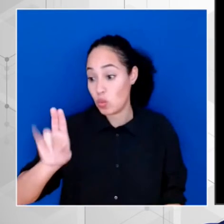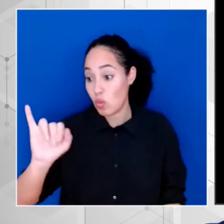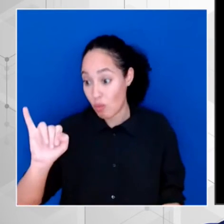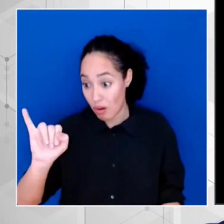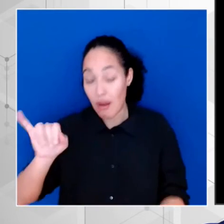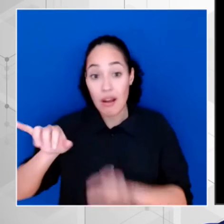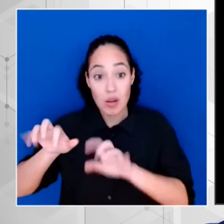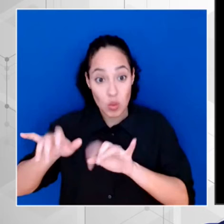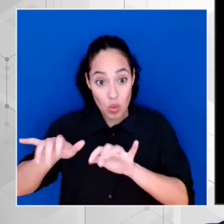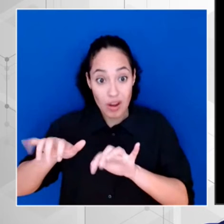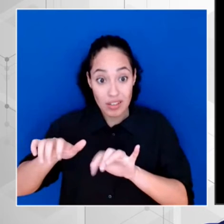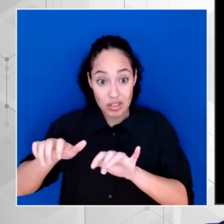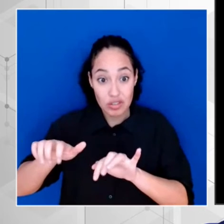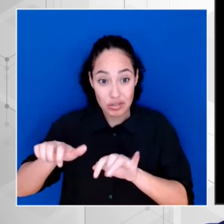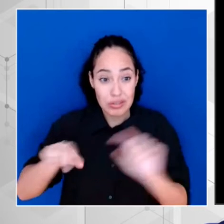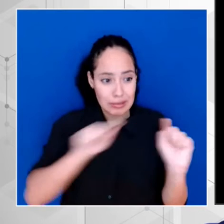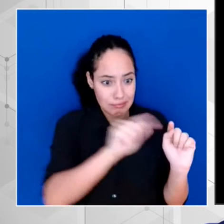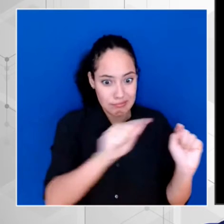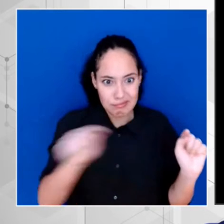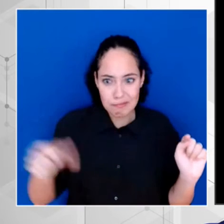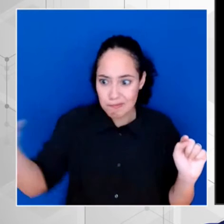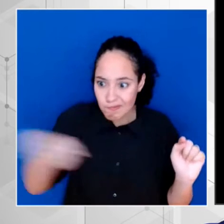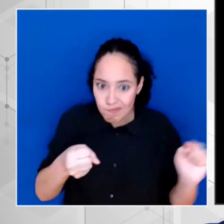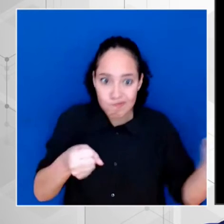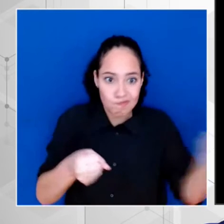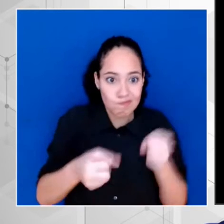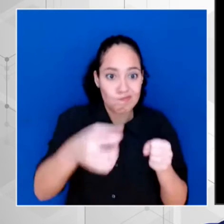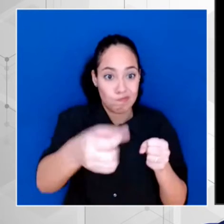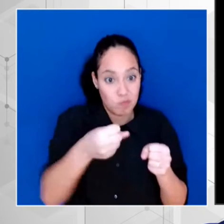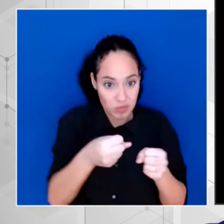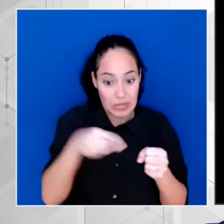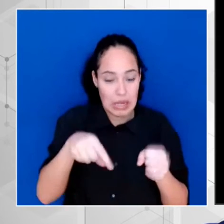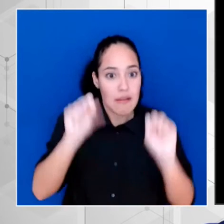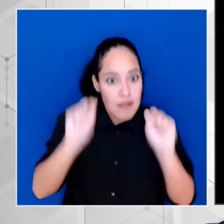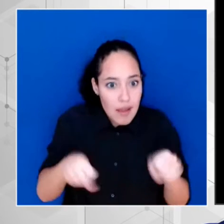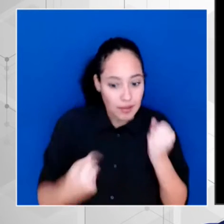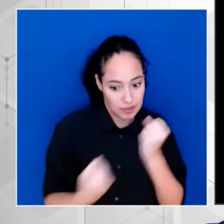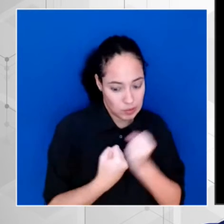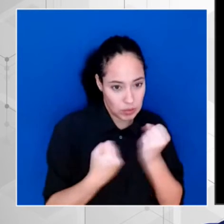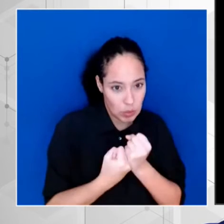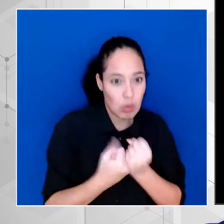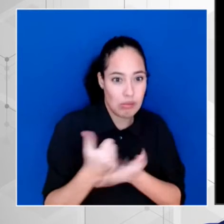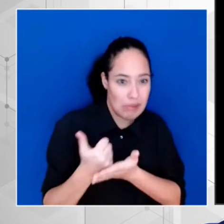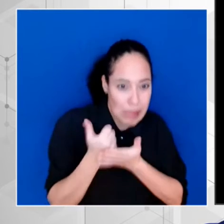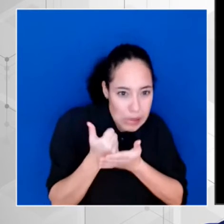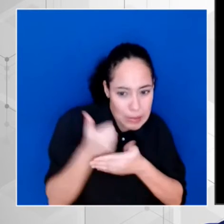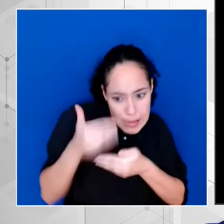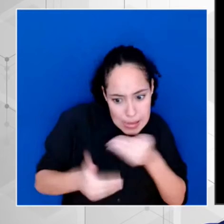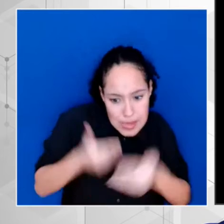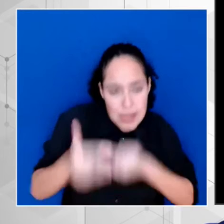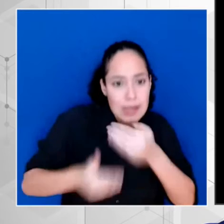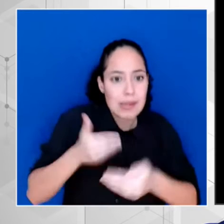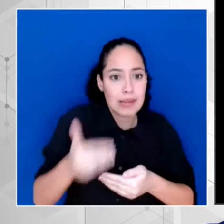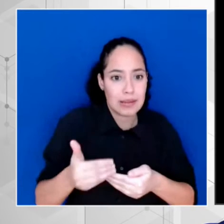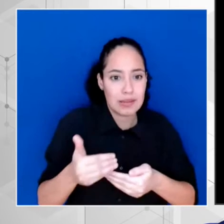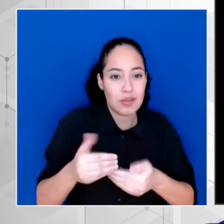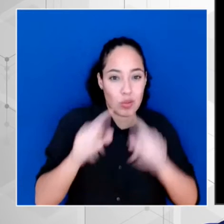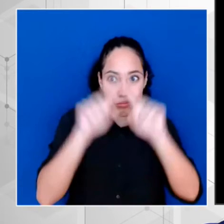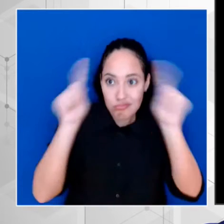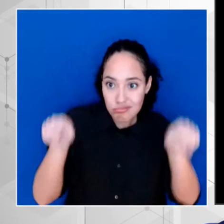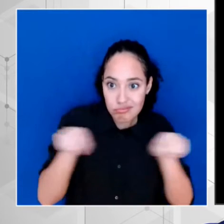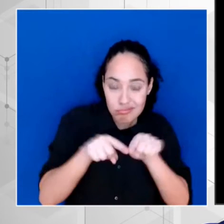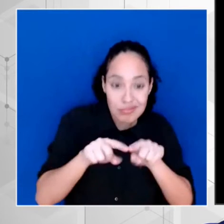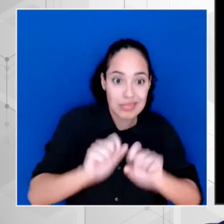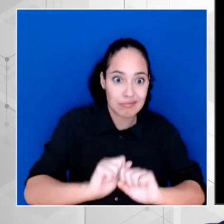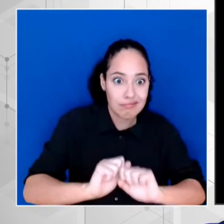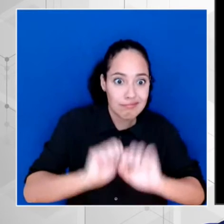make these meaningful, informative, and user-friendly. They are the communications experts who consider accessibility